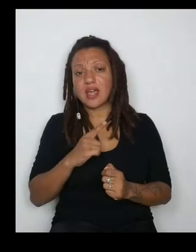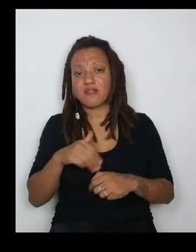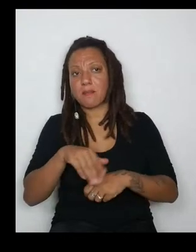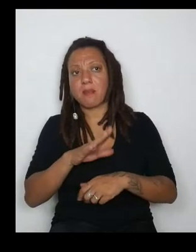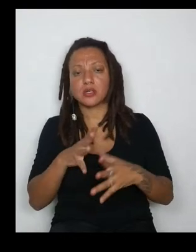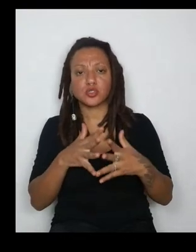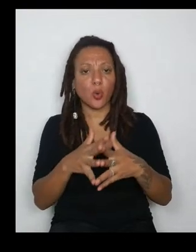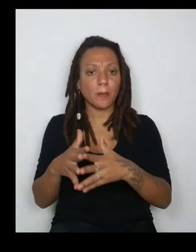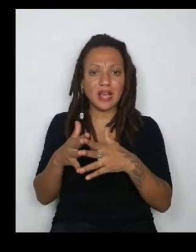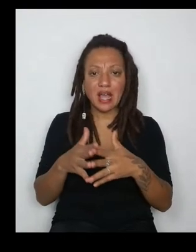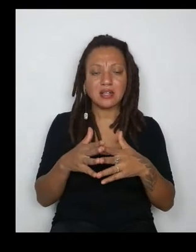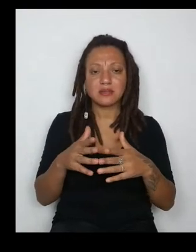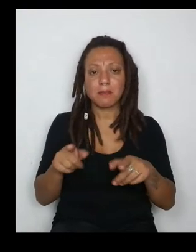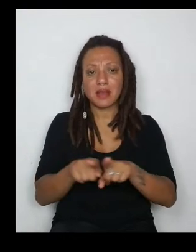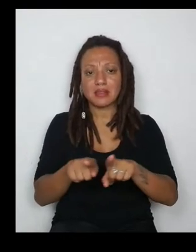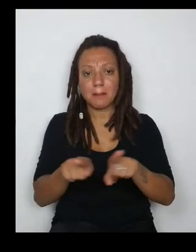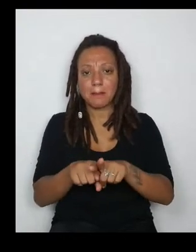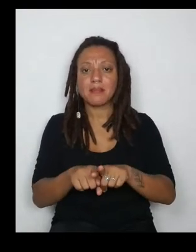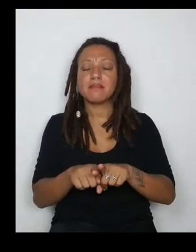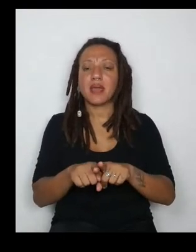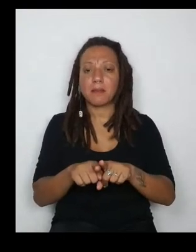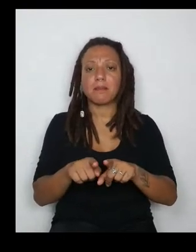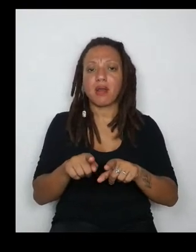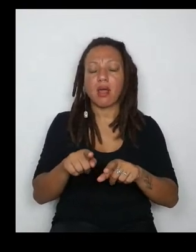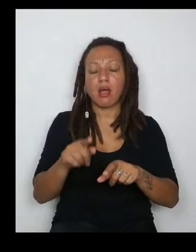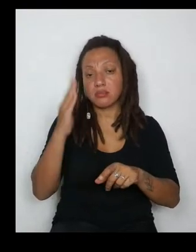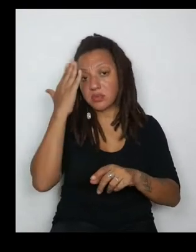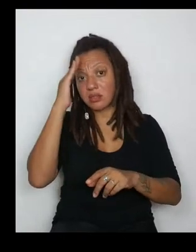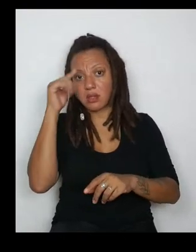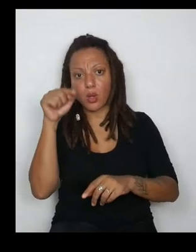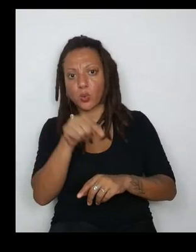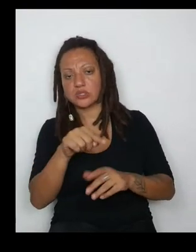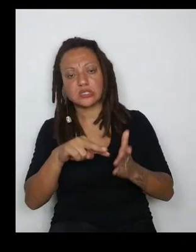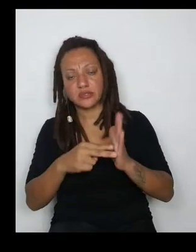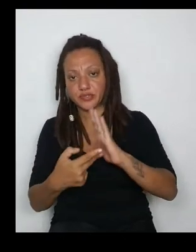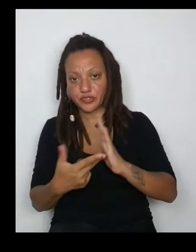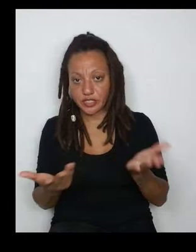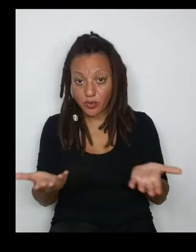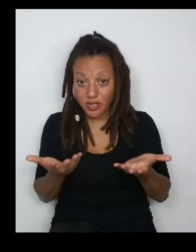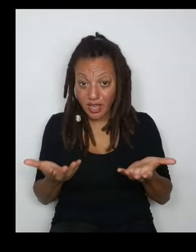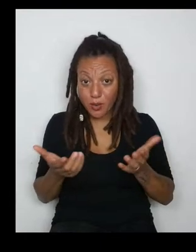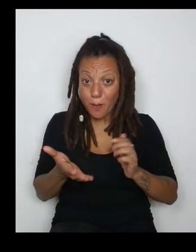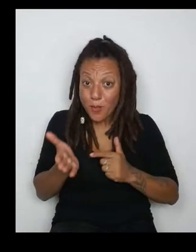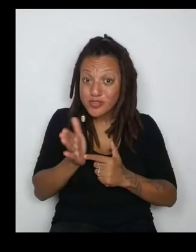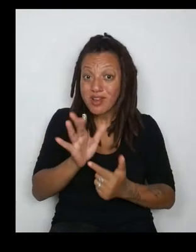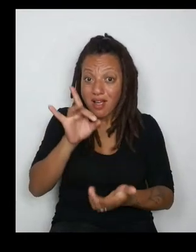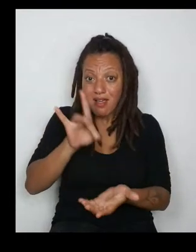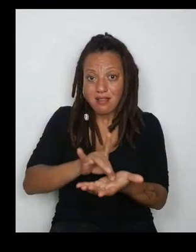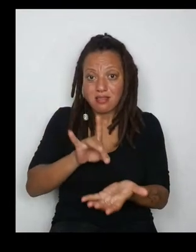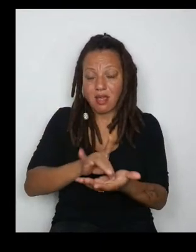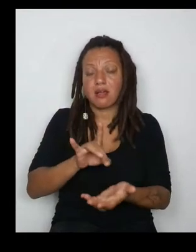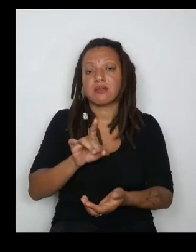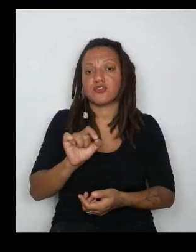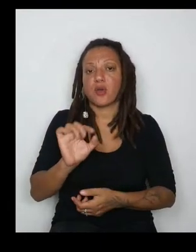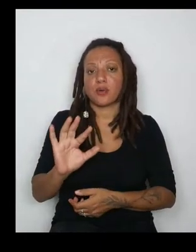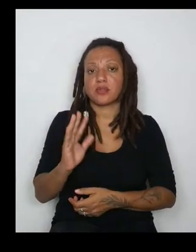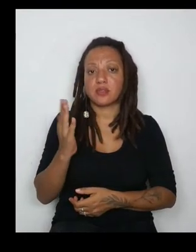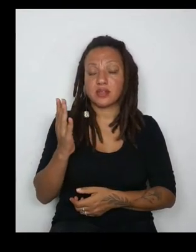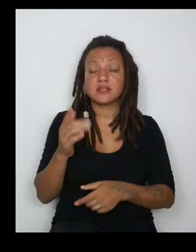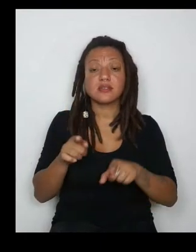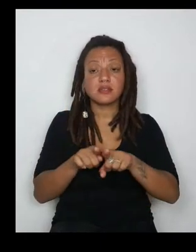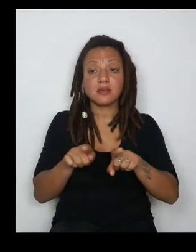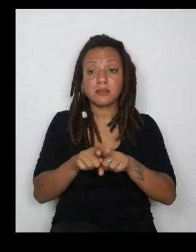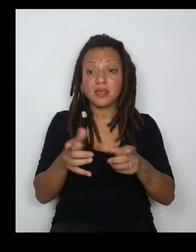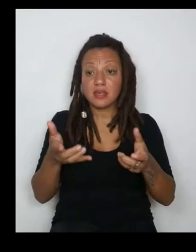want to bring in that degree of reality and i do want to think about what the responsibility of the scholar is